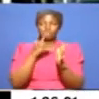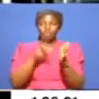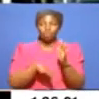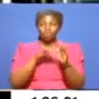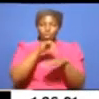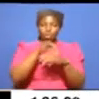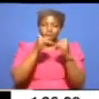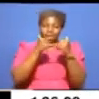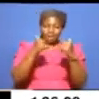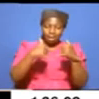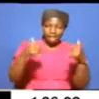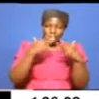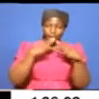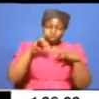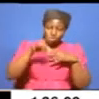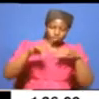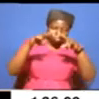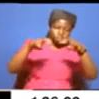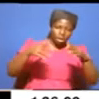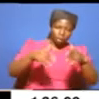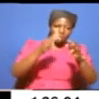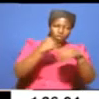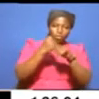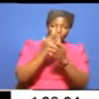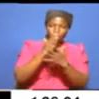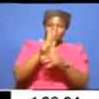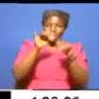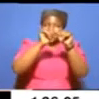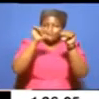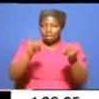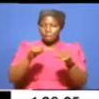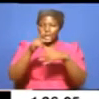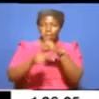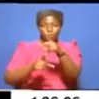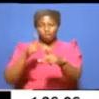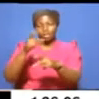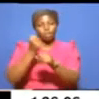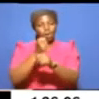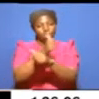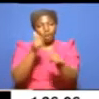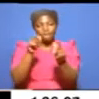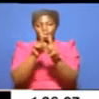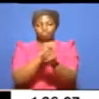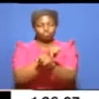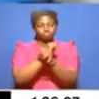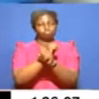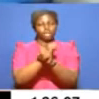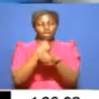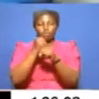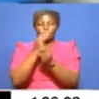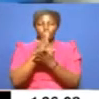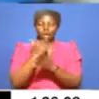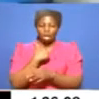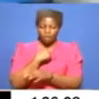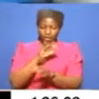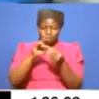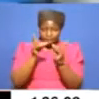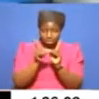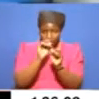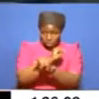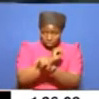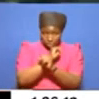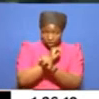into ways of ensuring their systems and processes are in place and secure to ensure data protection. She says